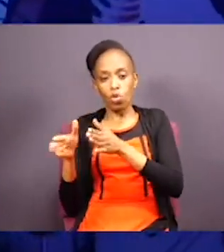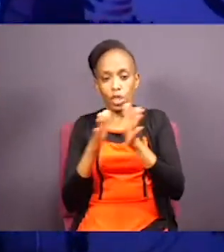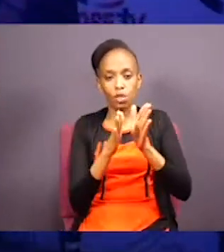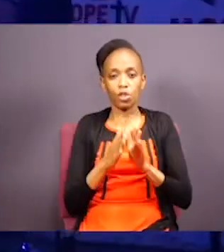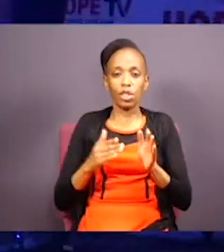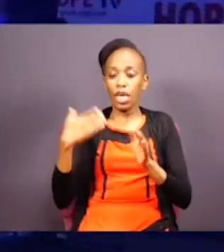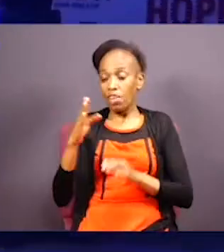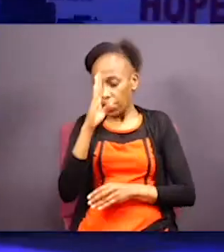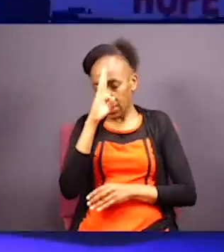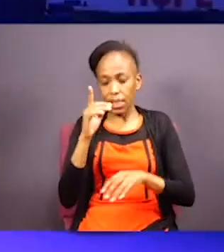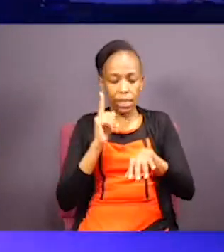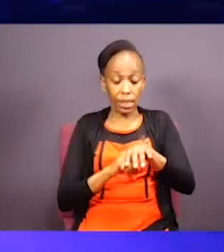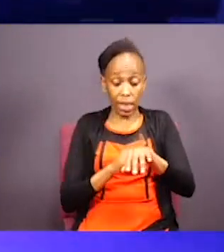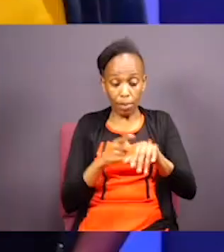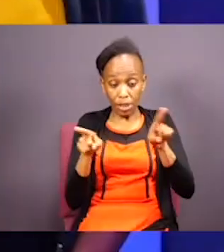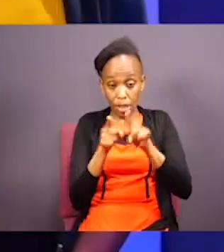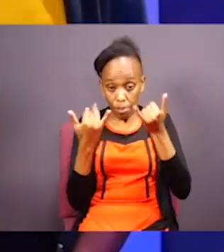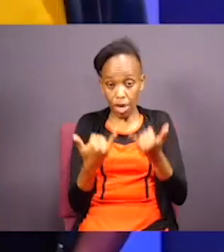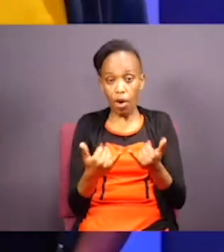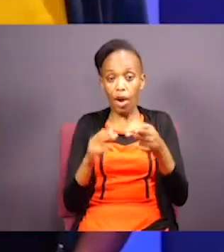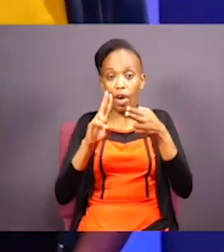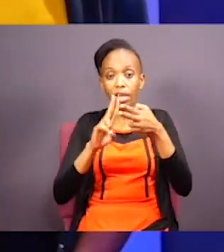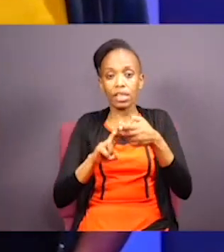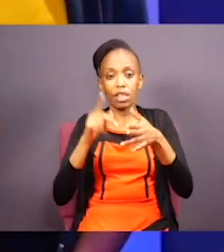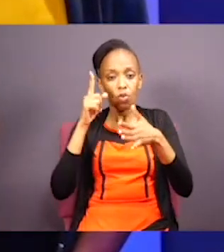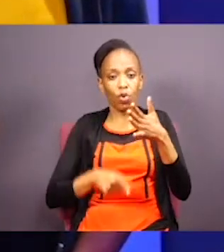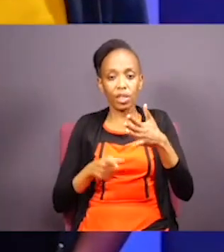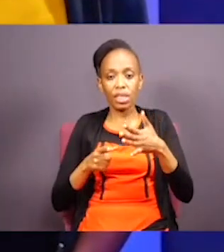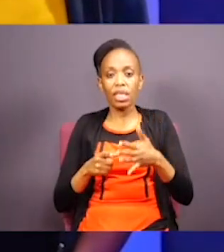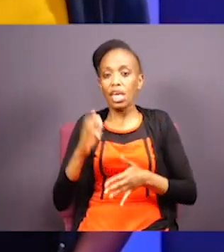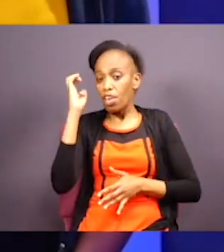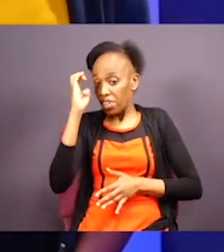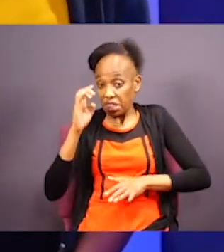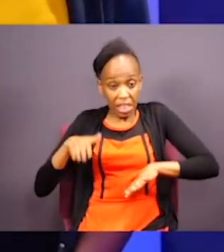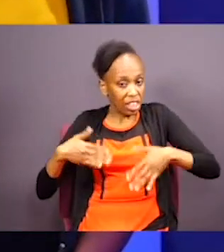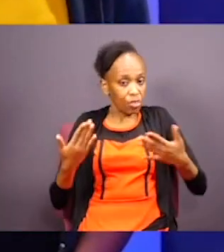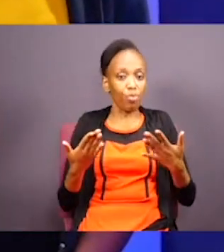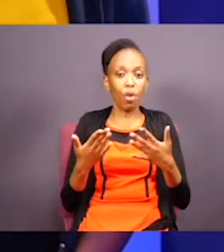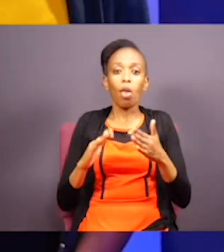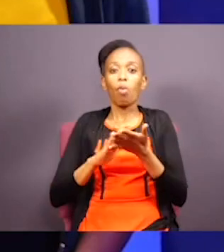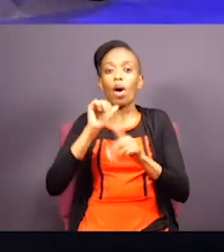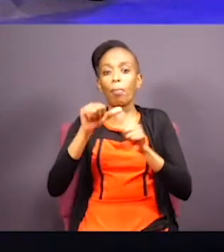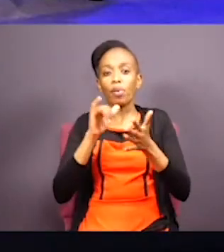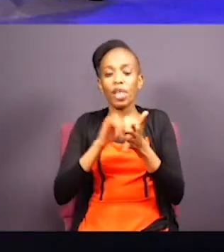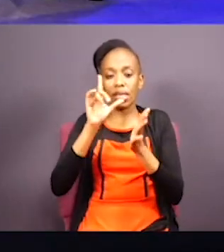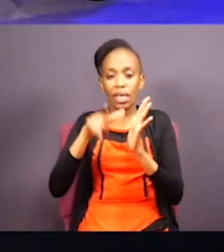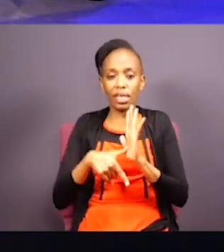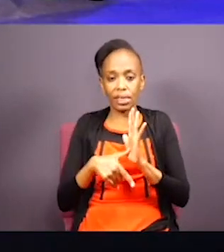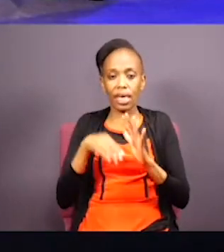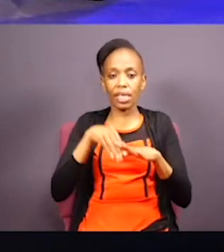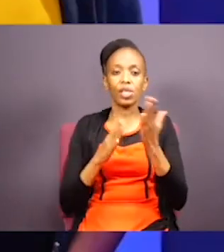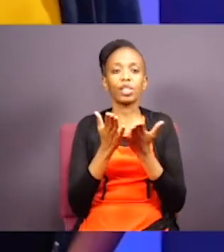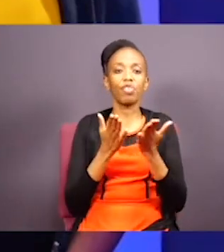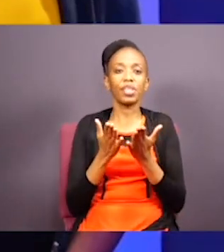channels every Sunday at this time. Our hashtag today is Evangelize Anyway. More about that later in